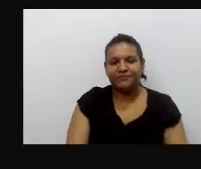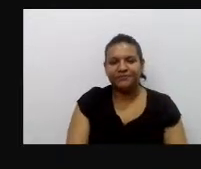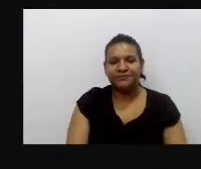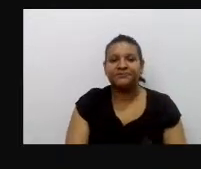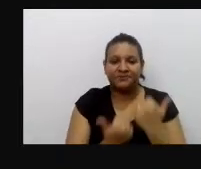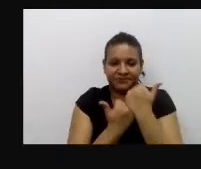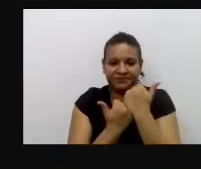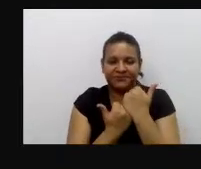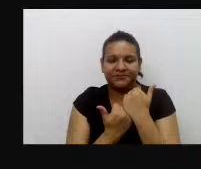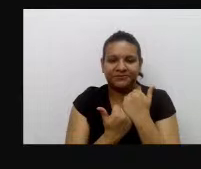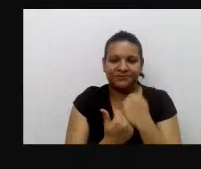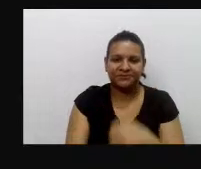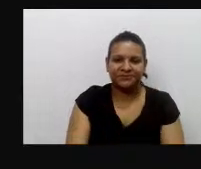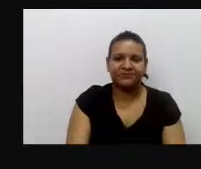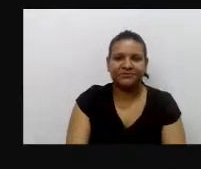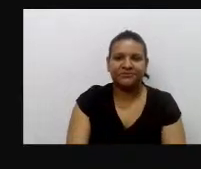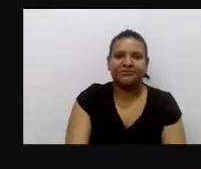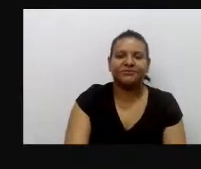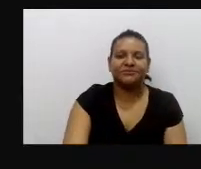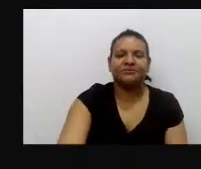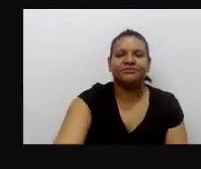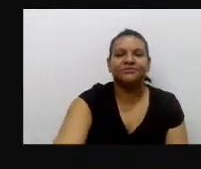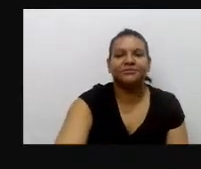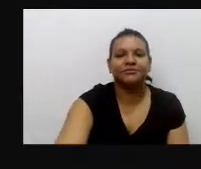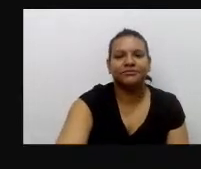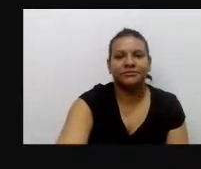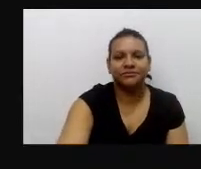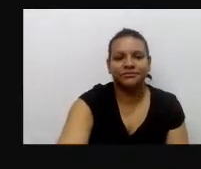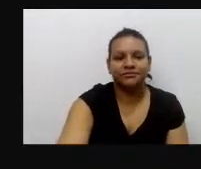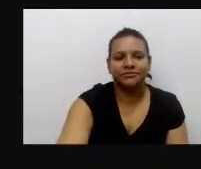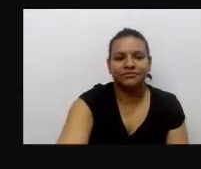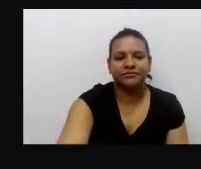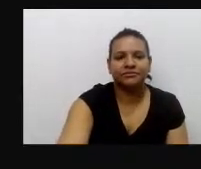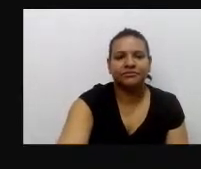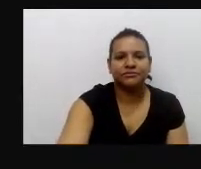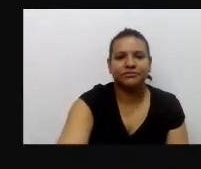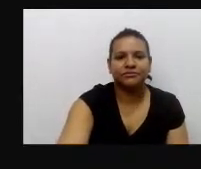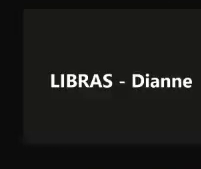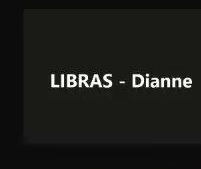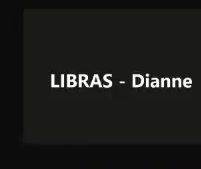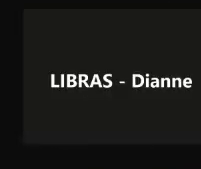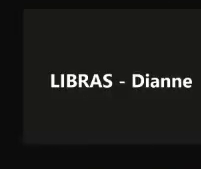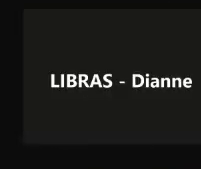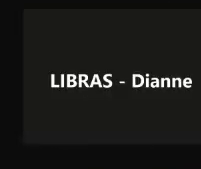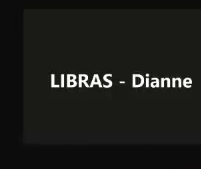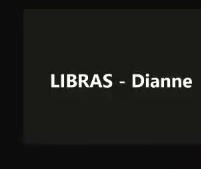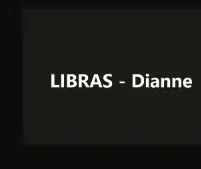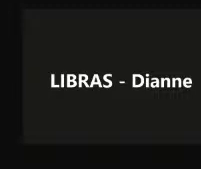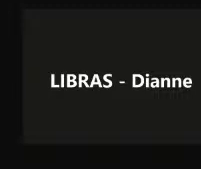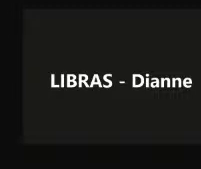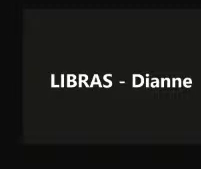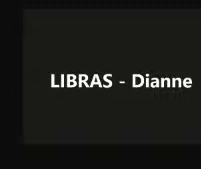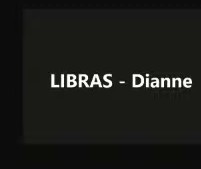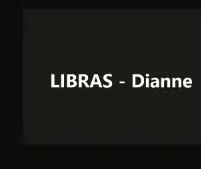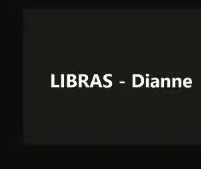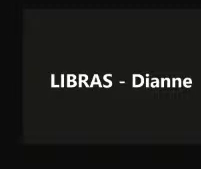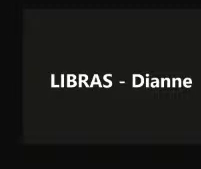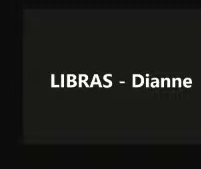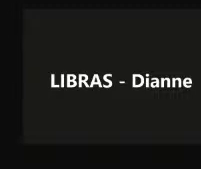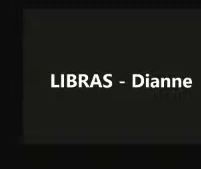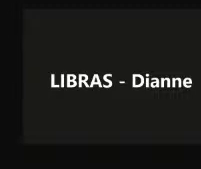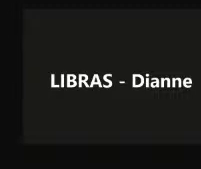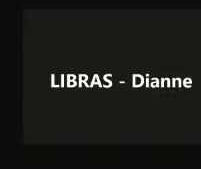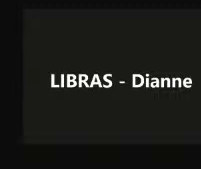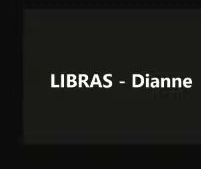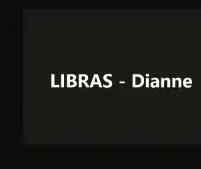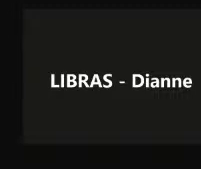I try to make it more personal, or I can try to, in the same activity, I try to tell students,